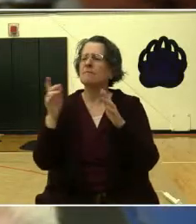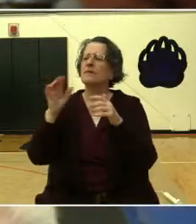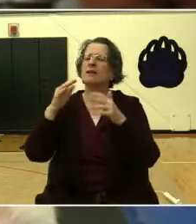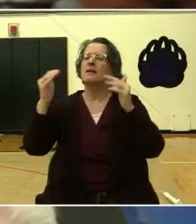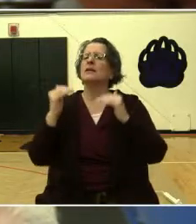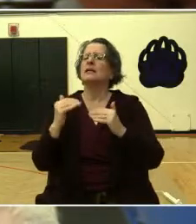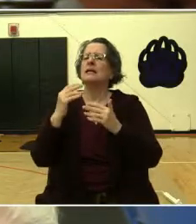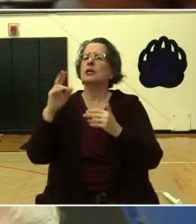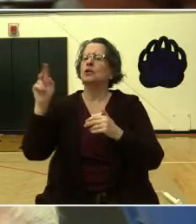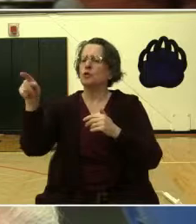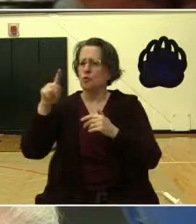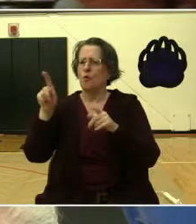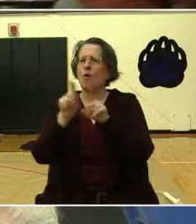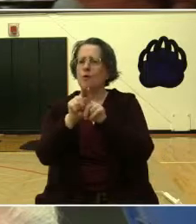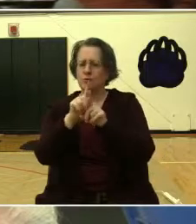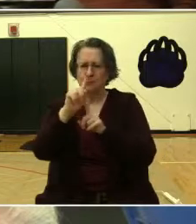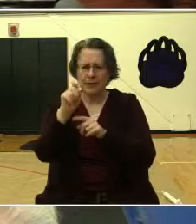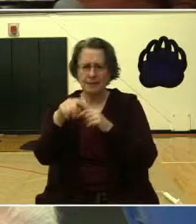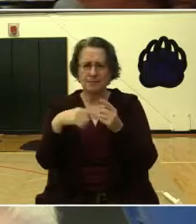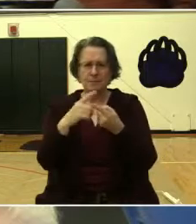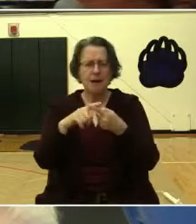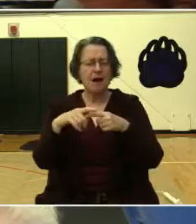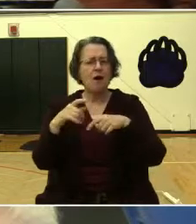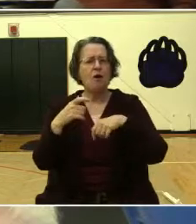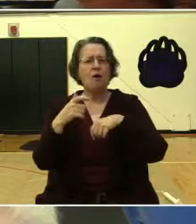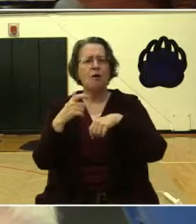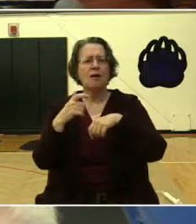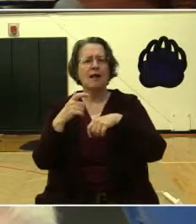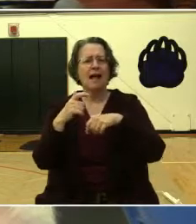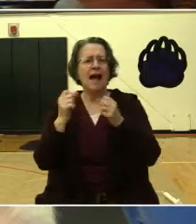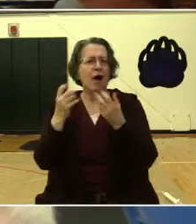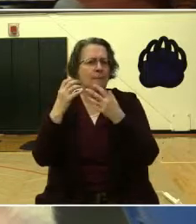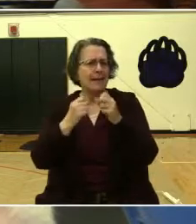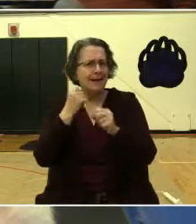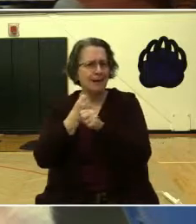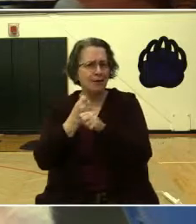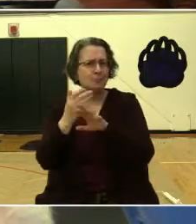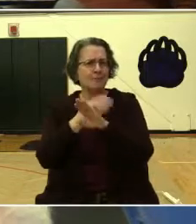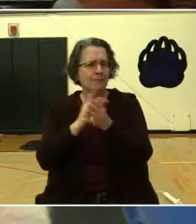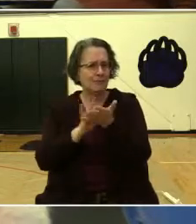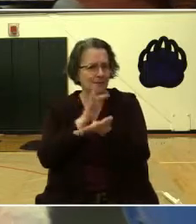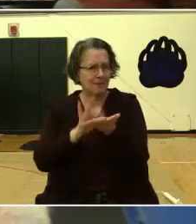of payment um and I'd look to John if you want to speak to that